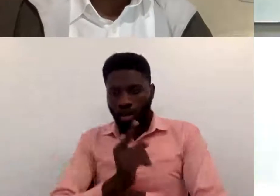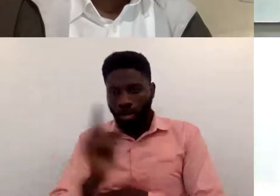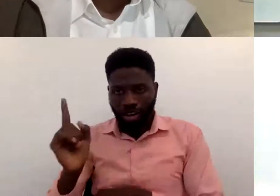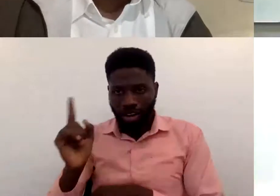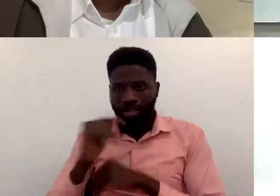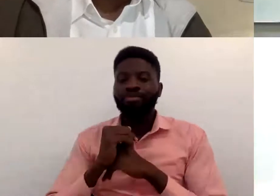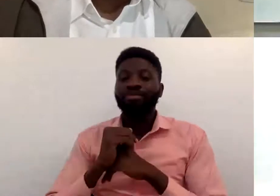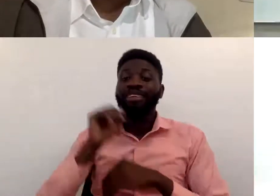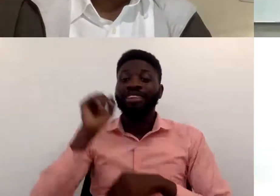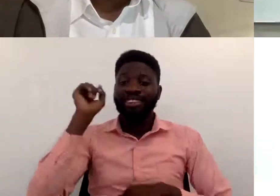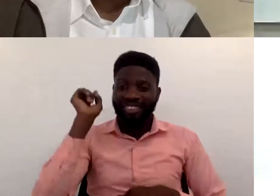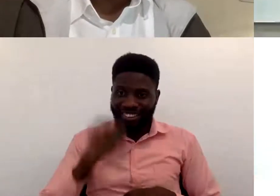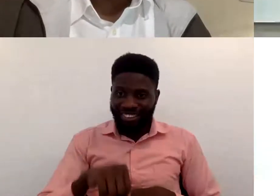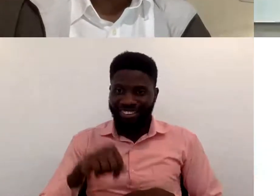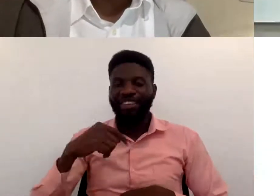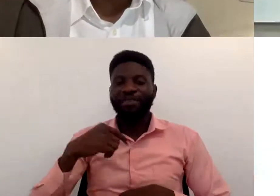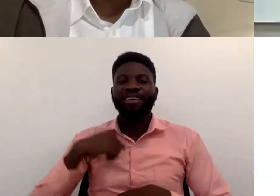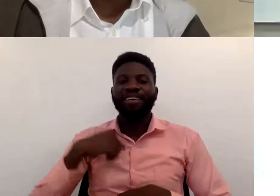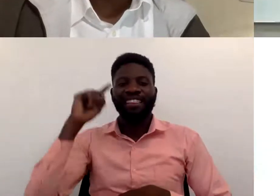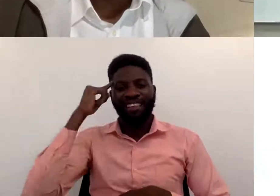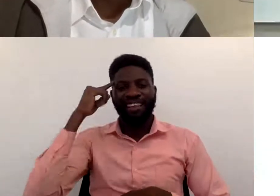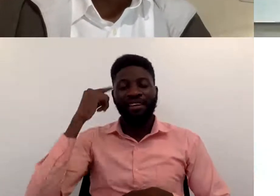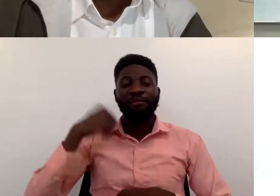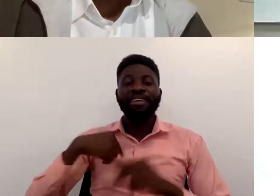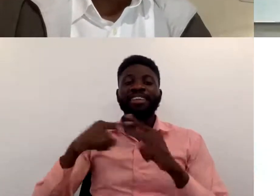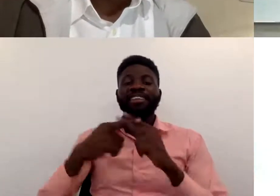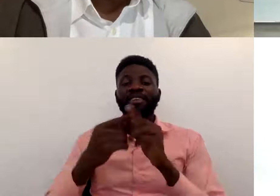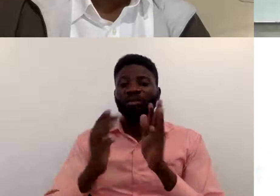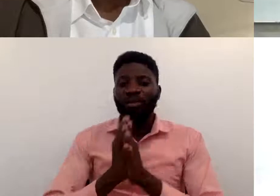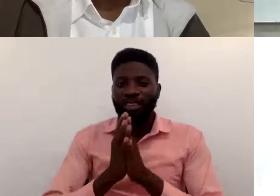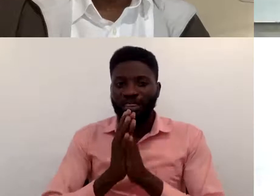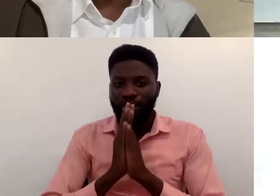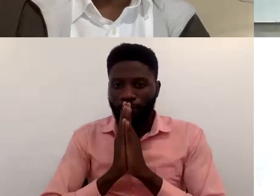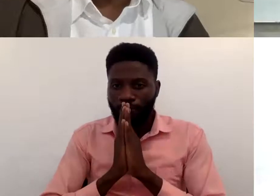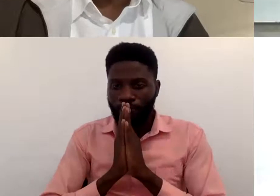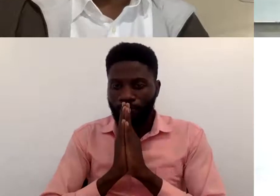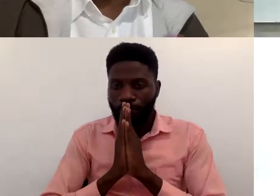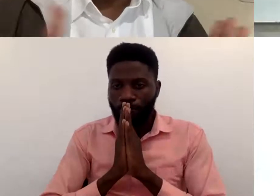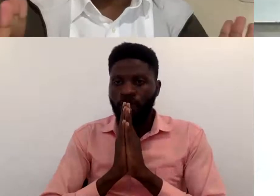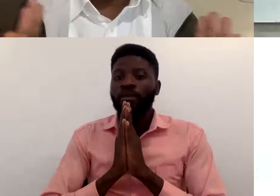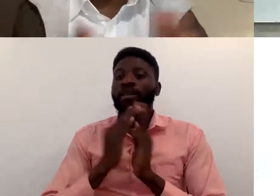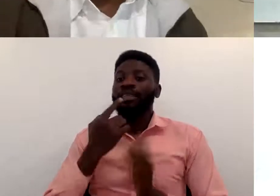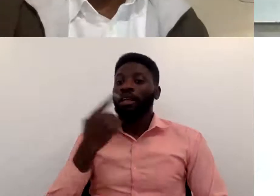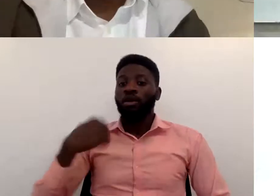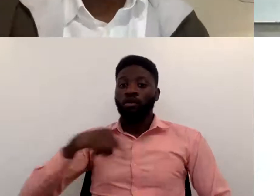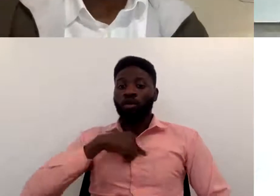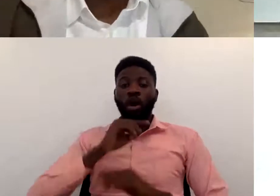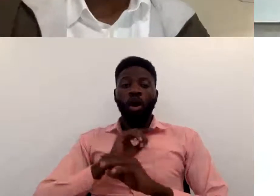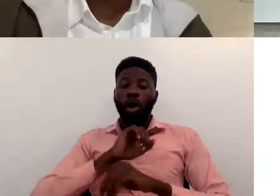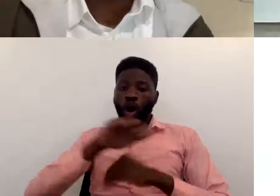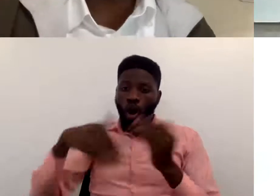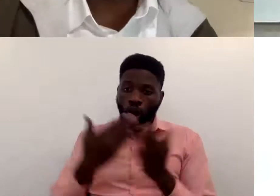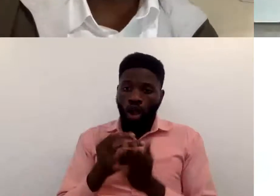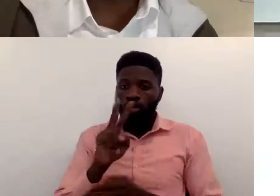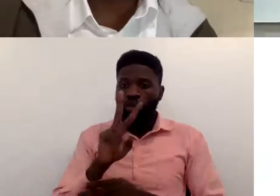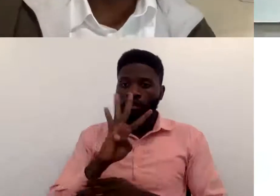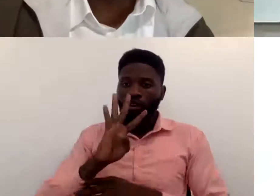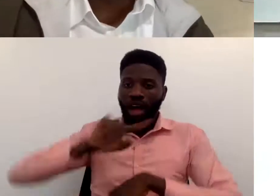Yeah, I think I should start by saying that we all have 24 hours.